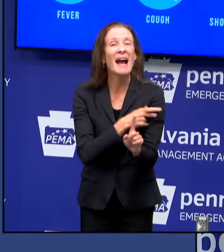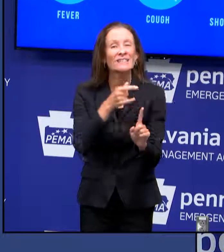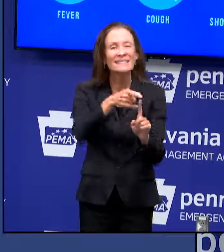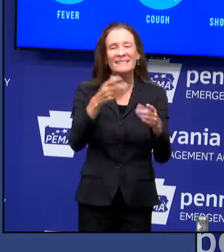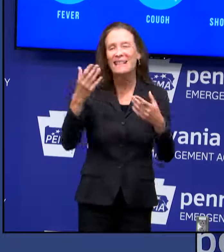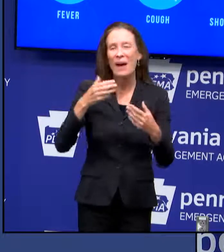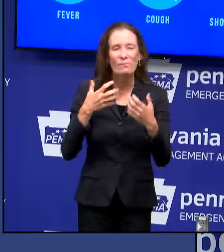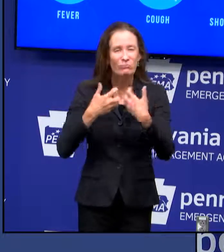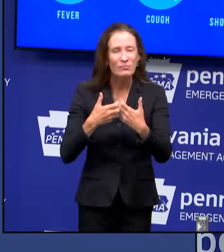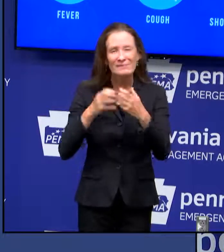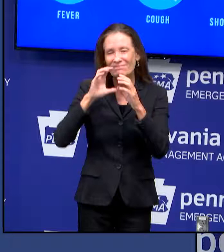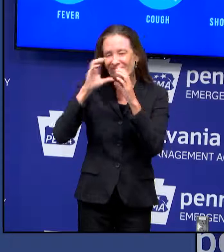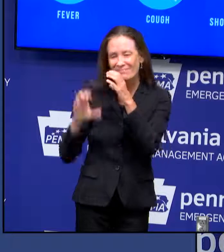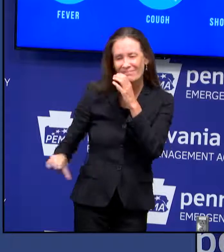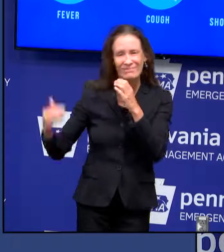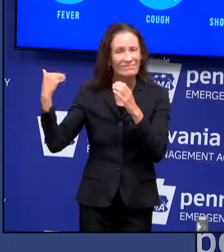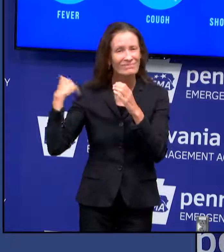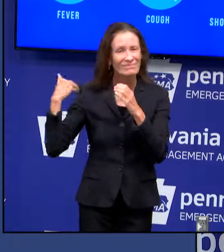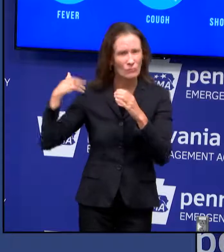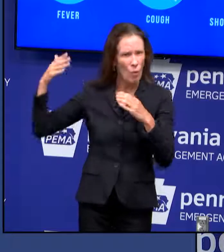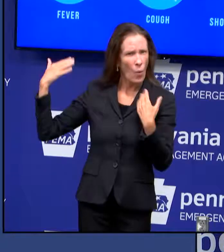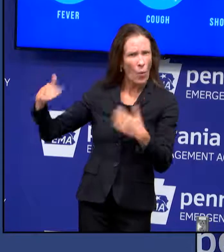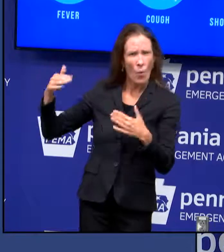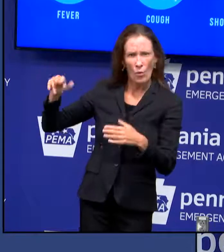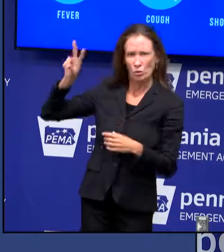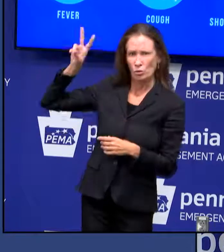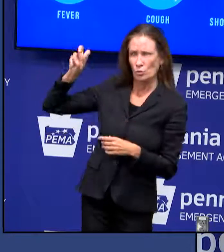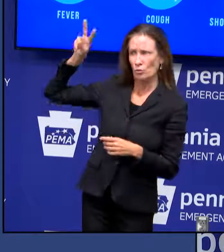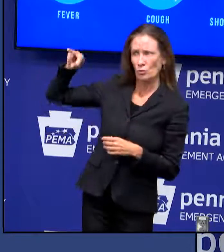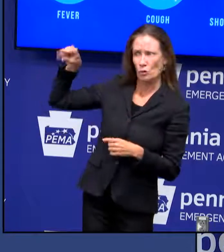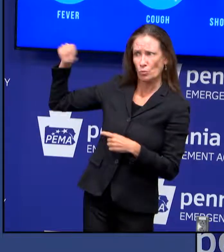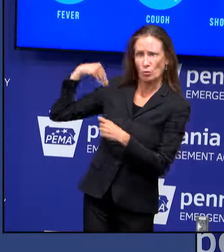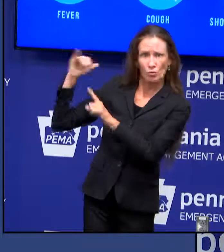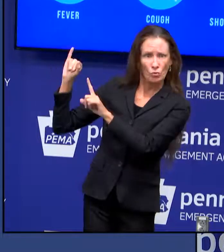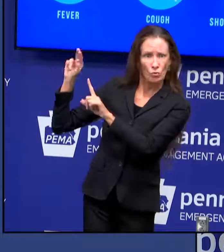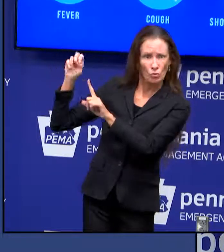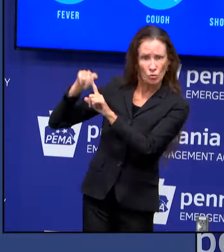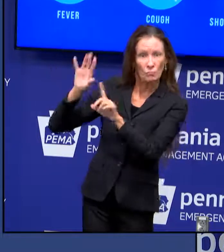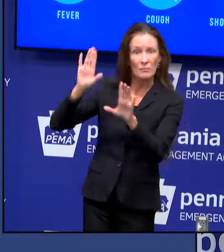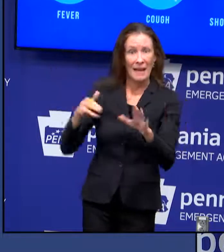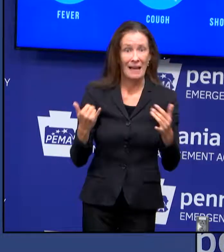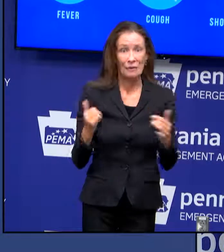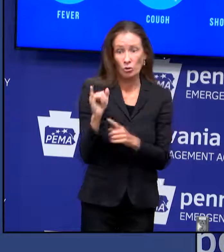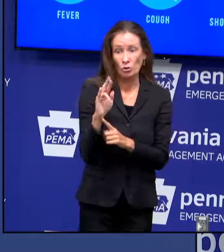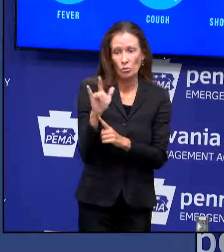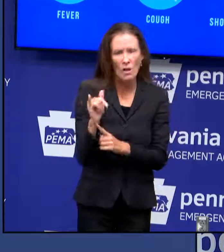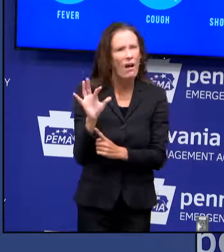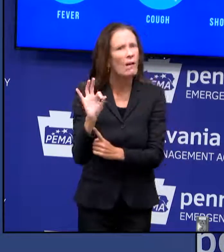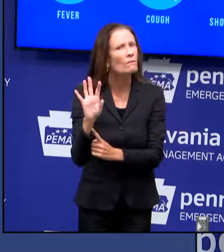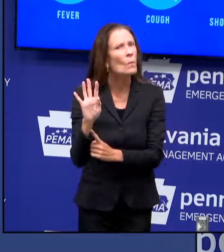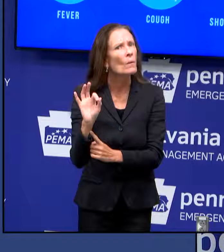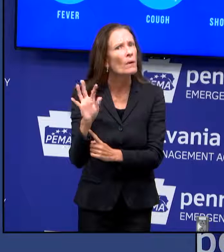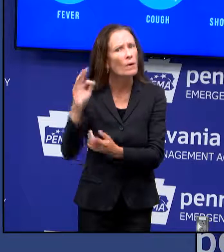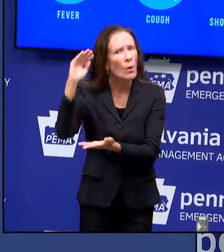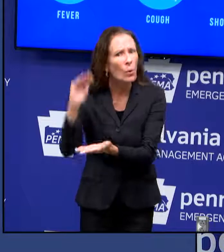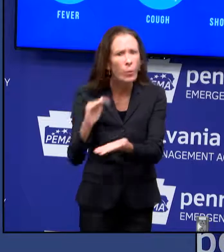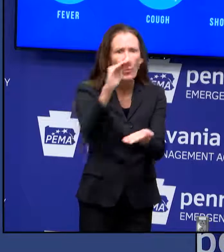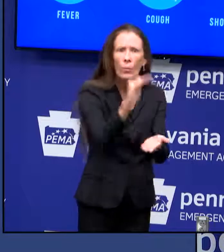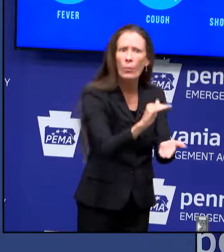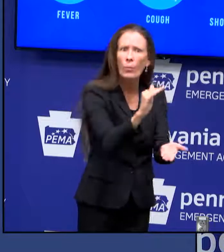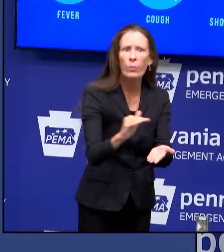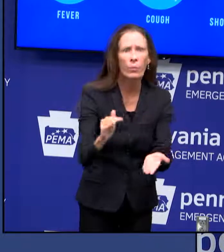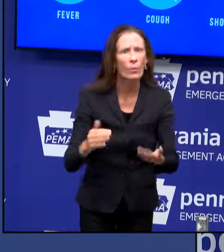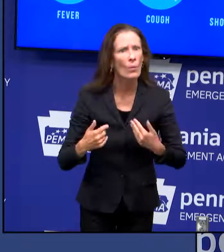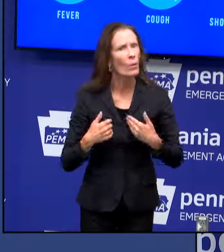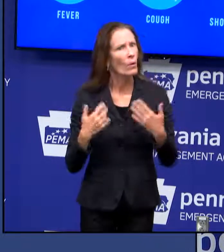to 94 at the end of July. We're going to continue to build up our testing and contact tracing capacity so that we